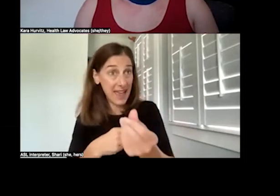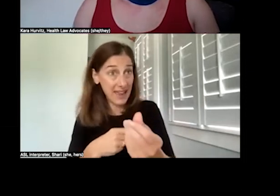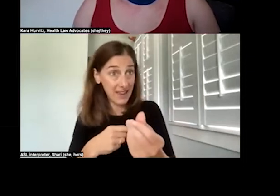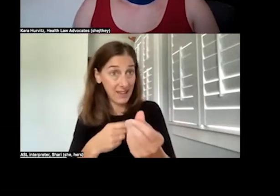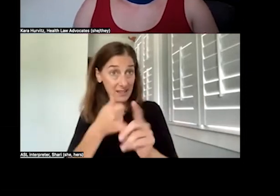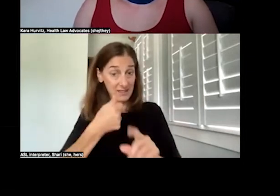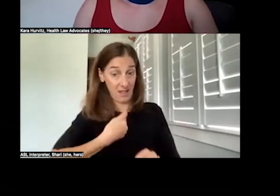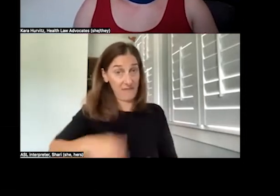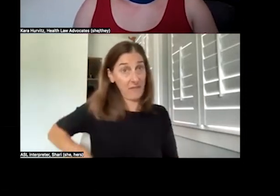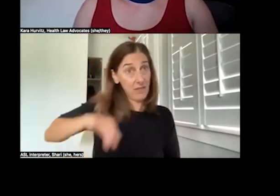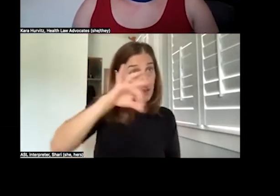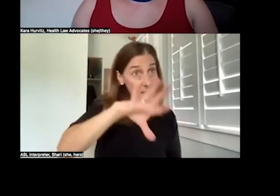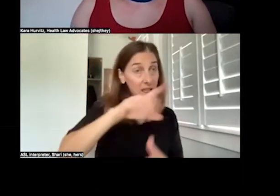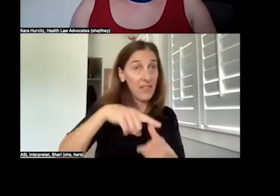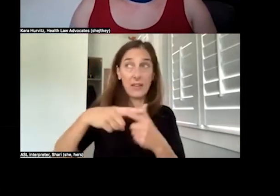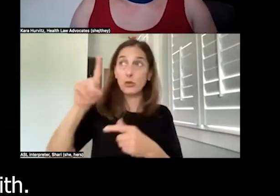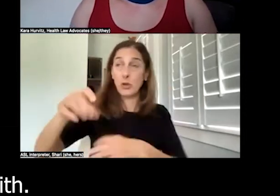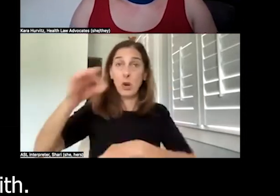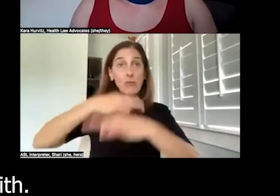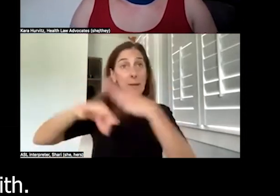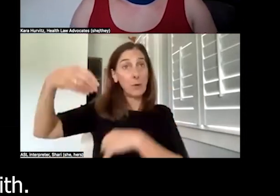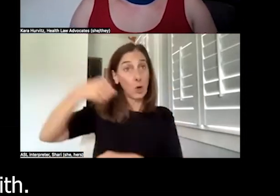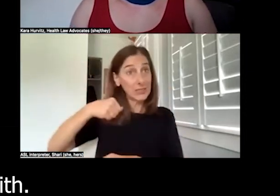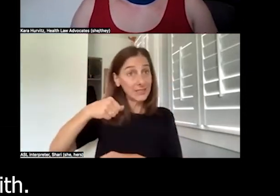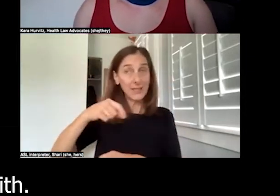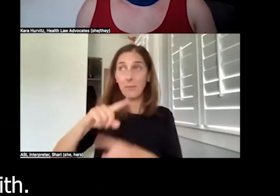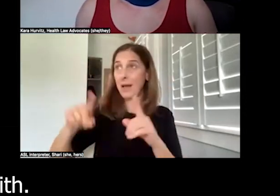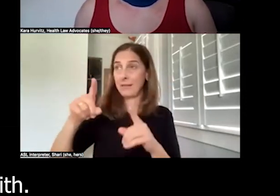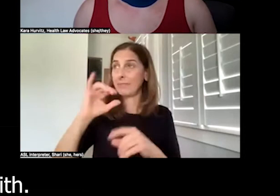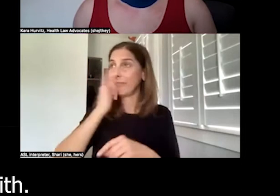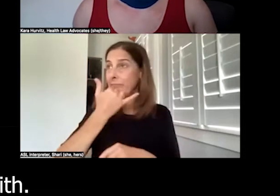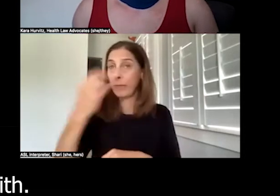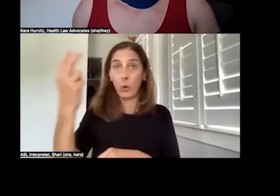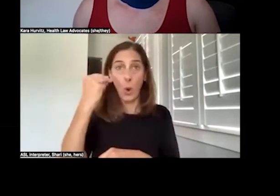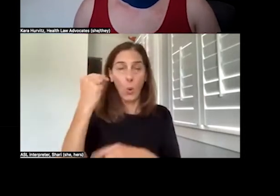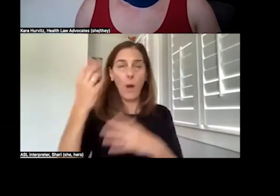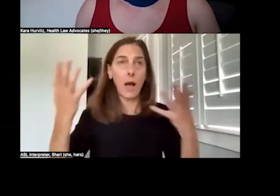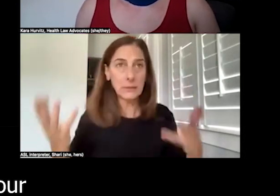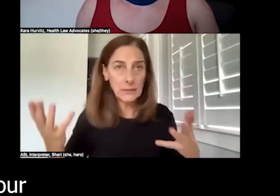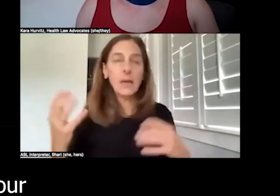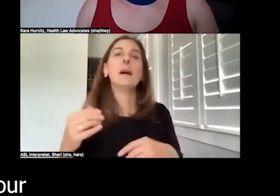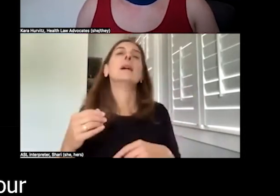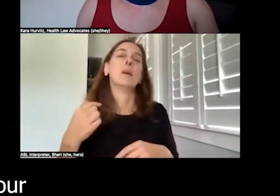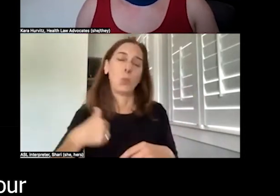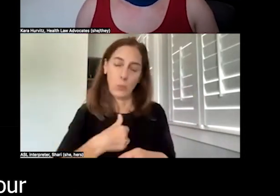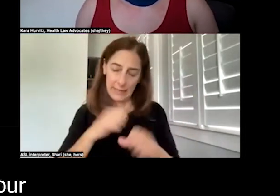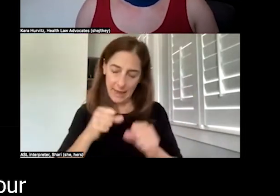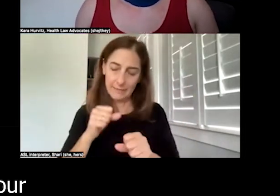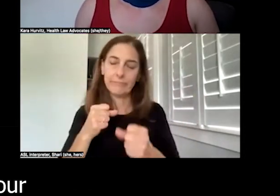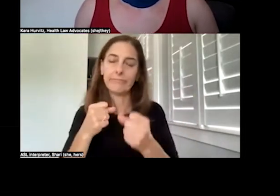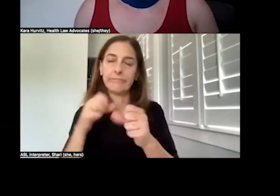pocket. Those are also things that my organization is working to help folks with. And in addition to the sort of those